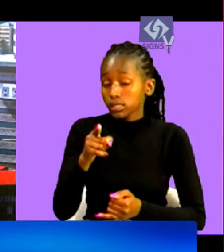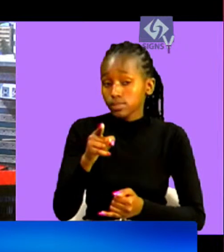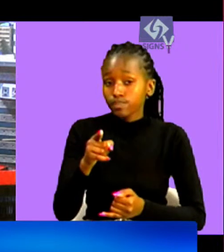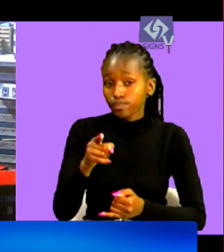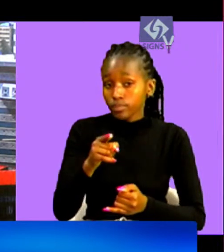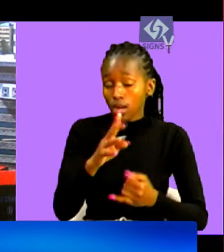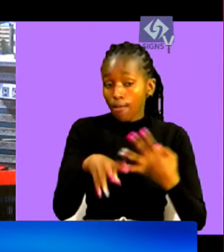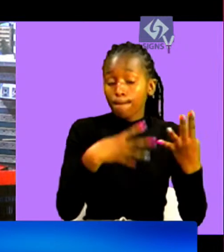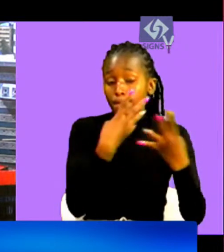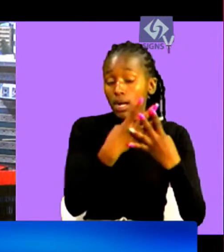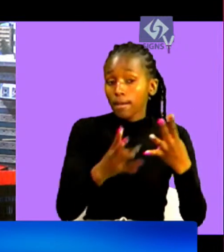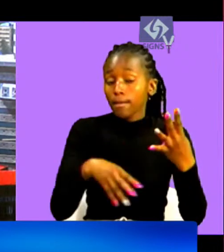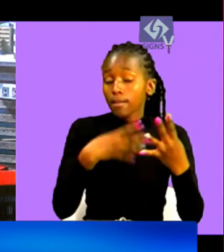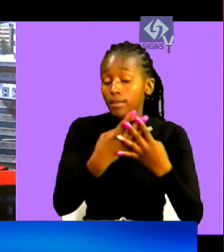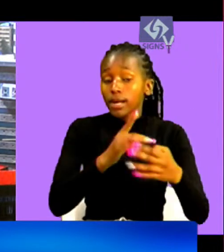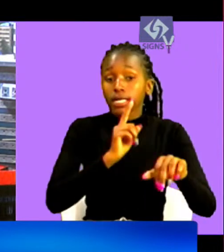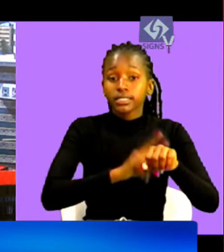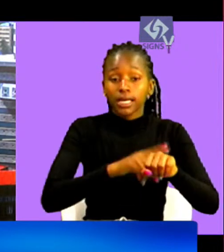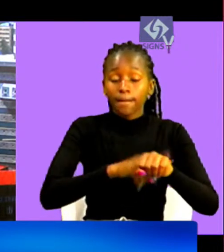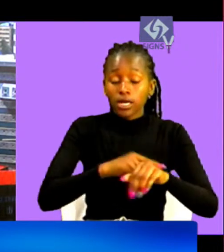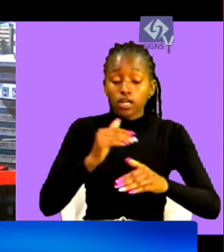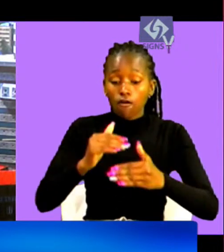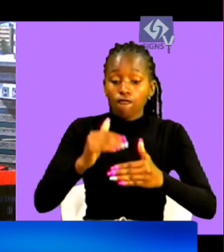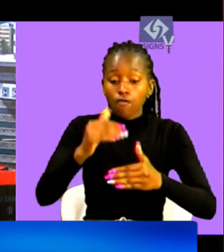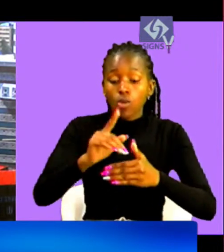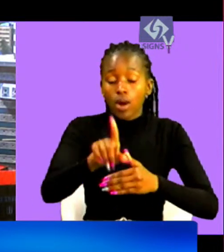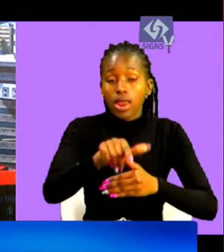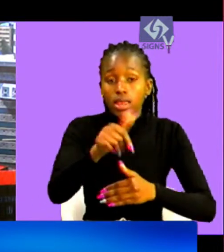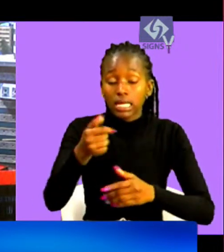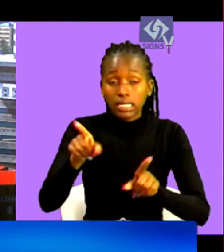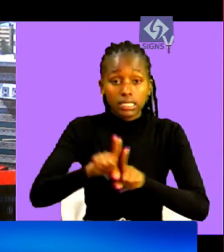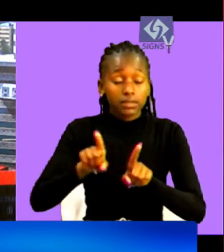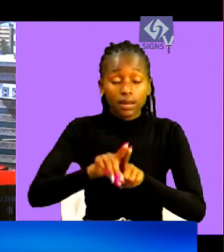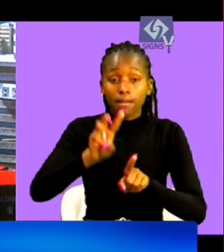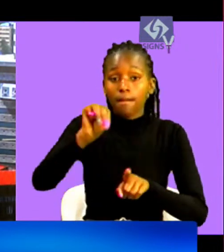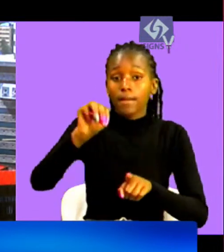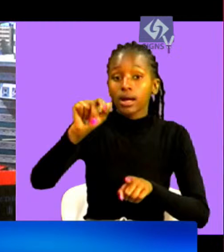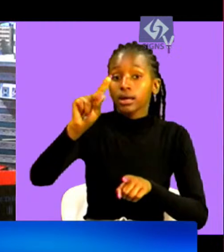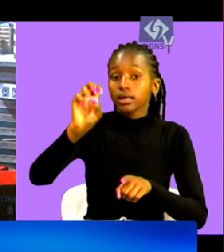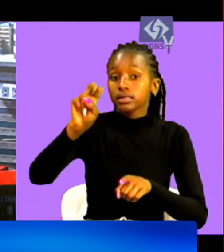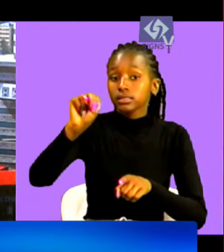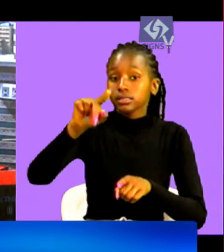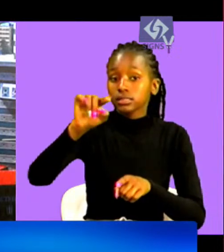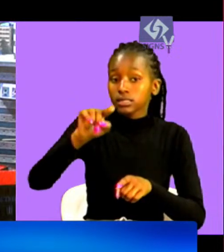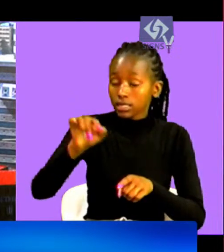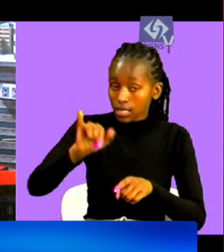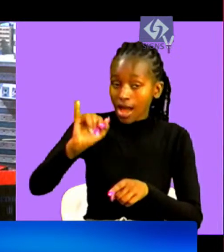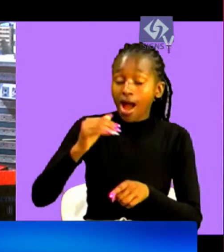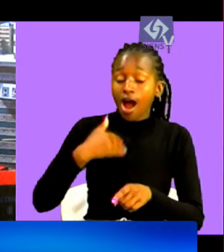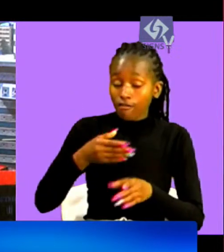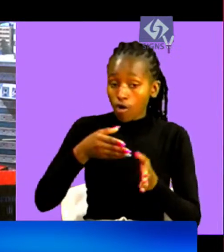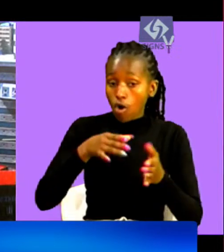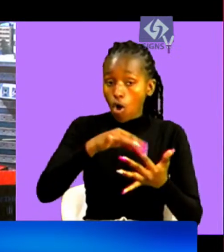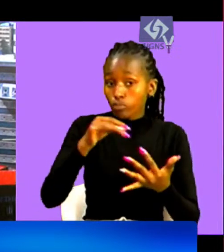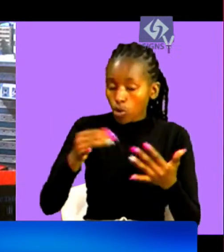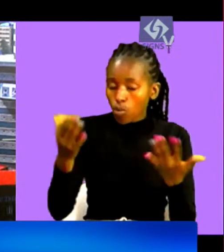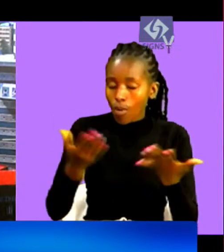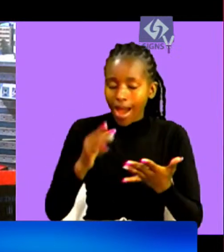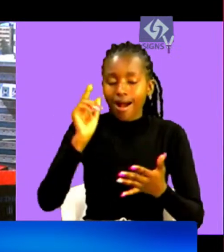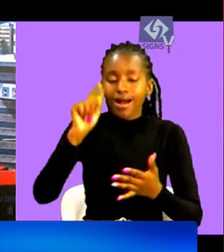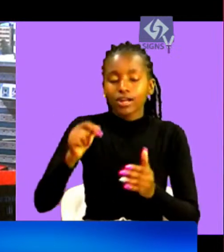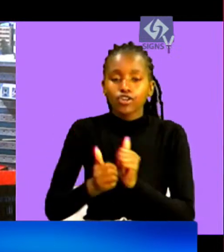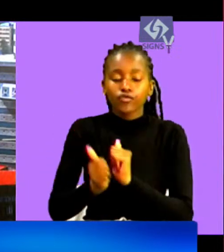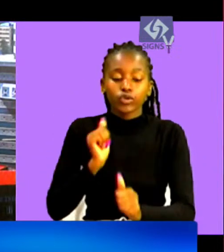served concurrently, and Mackenzie has the option to appeal within 14 days. This